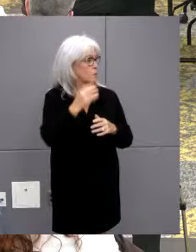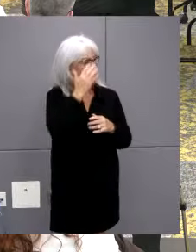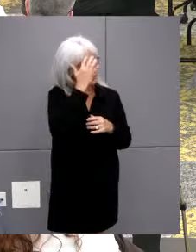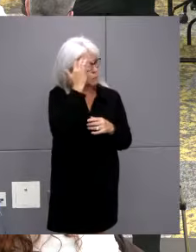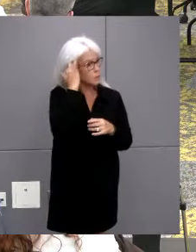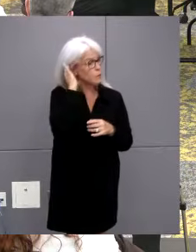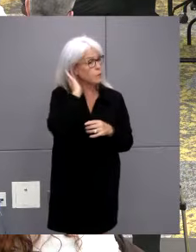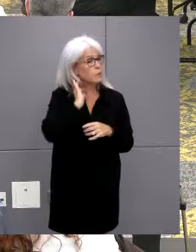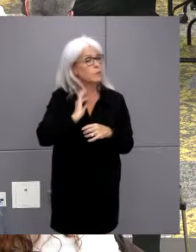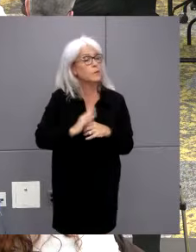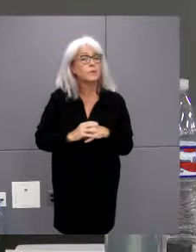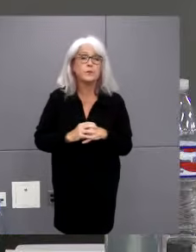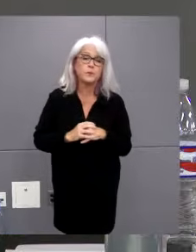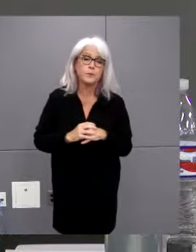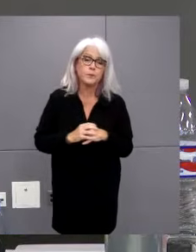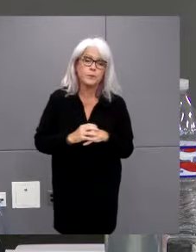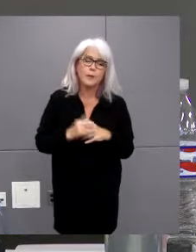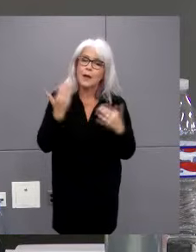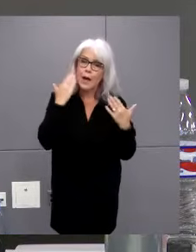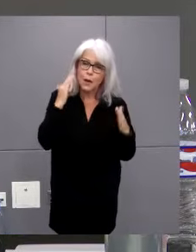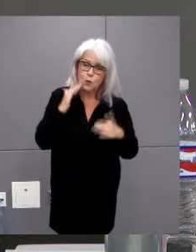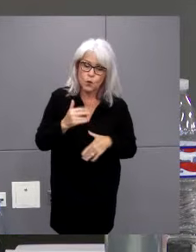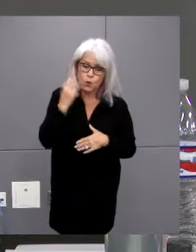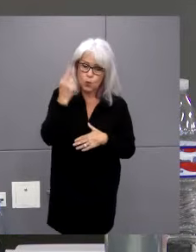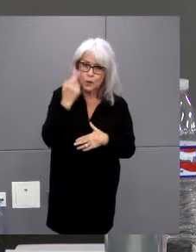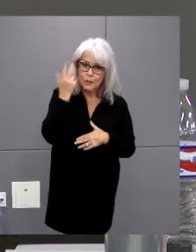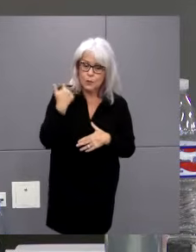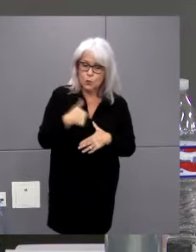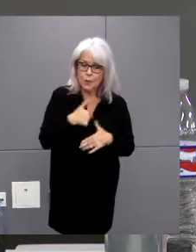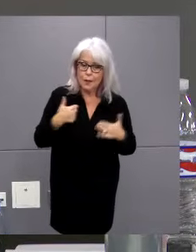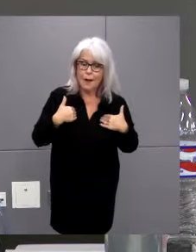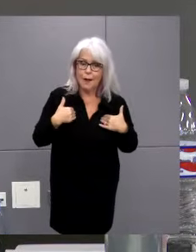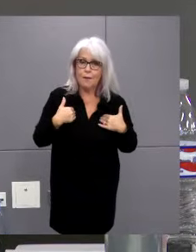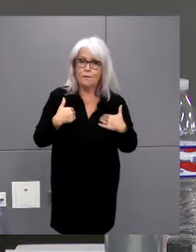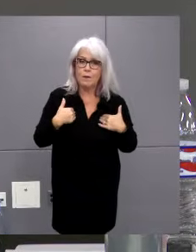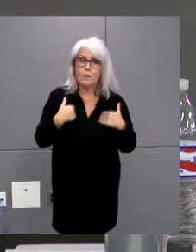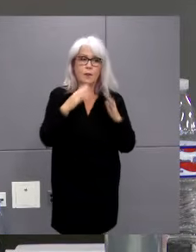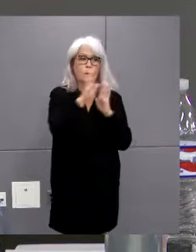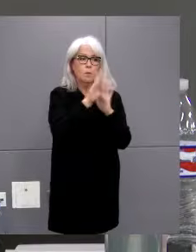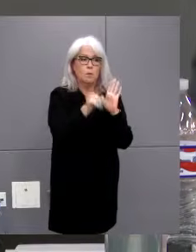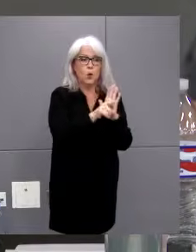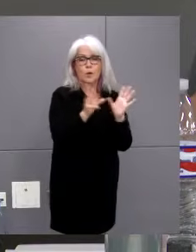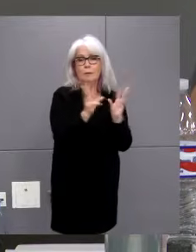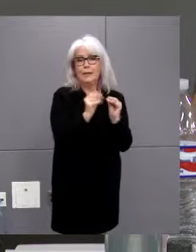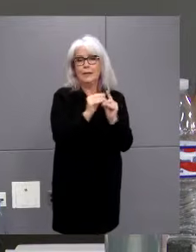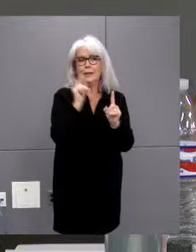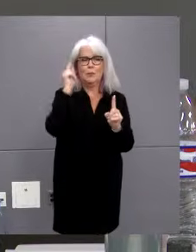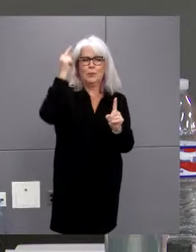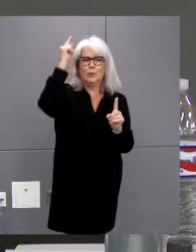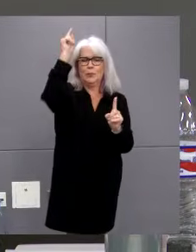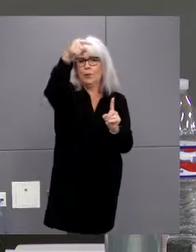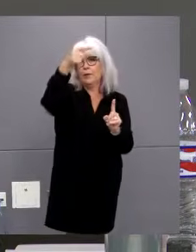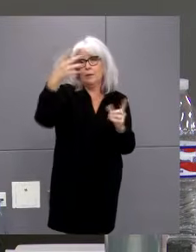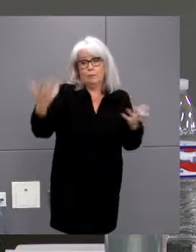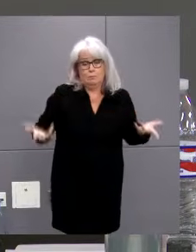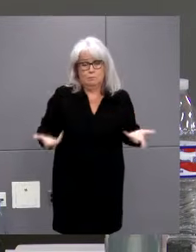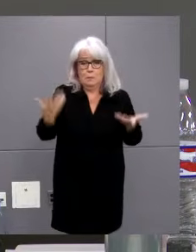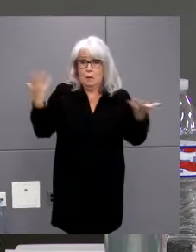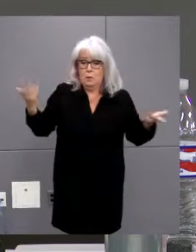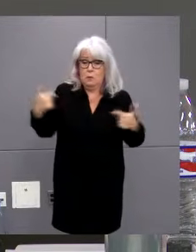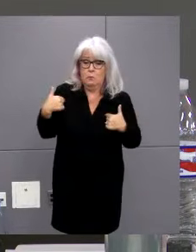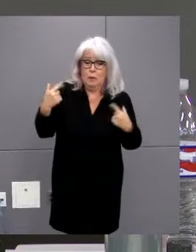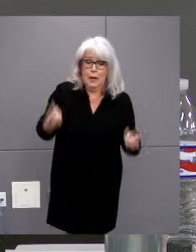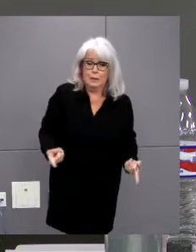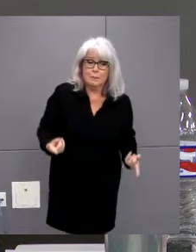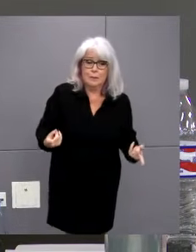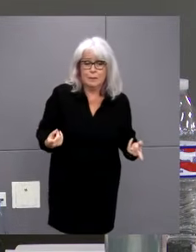The reason, I don't know the reason we have the board, the meetings over there. It's the way it's been since